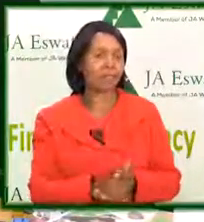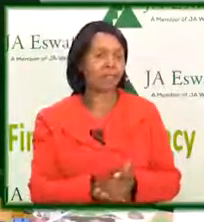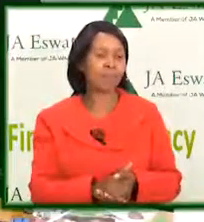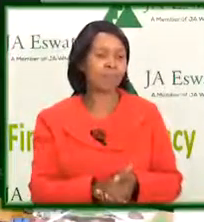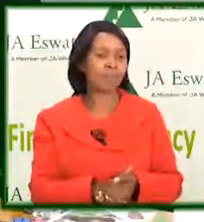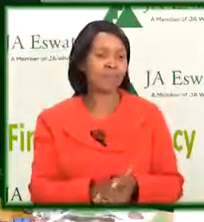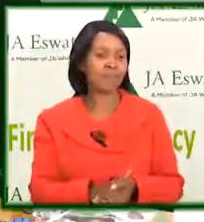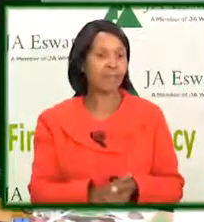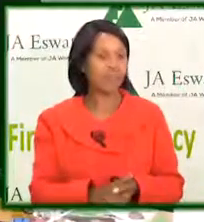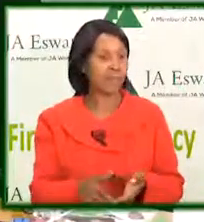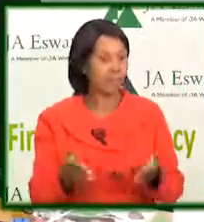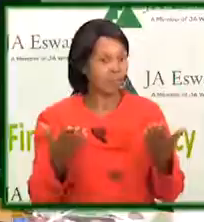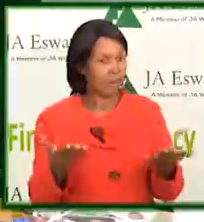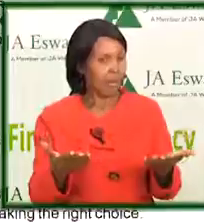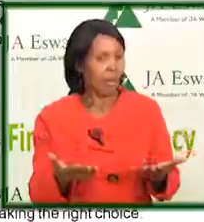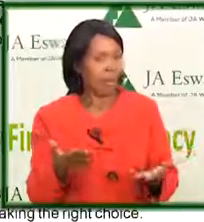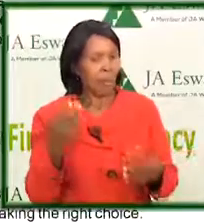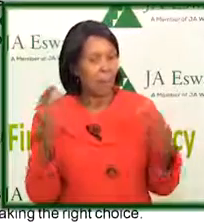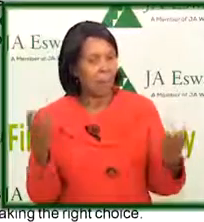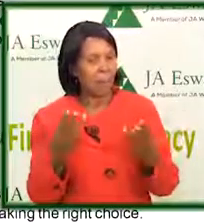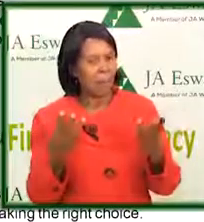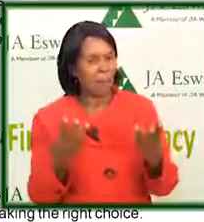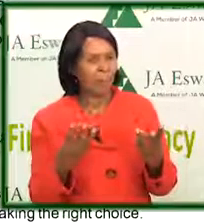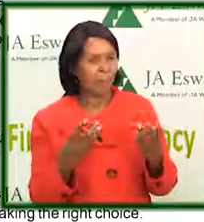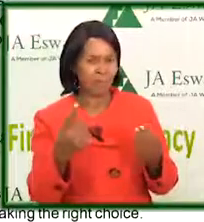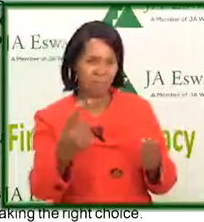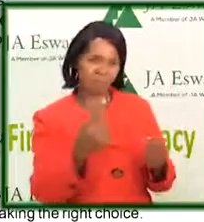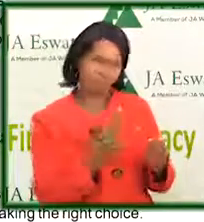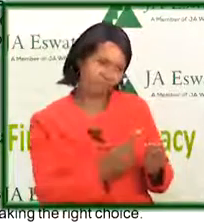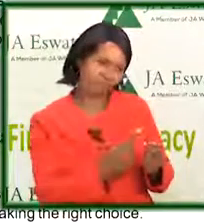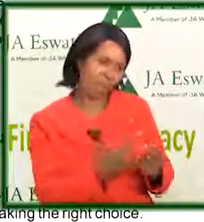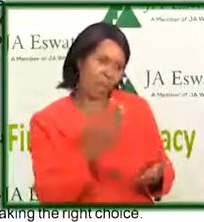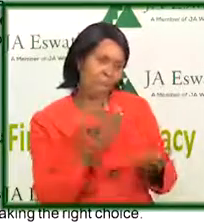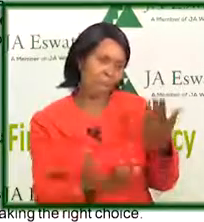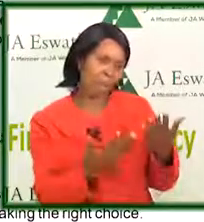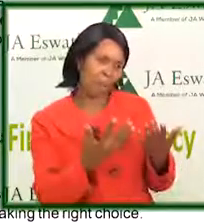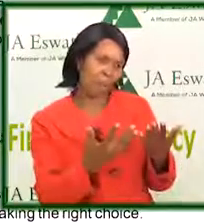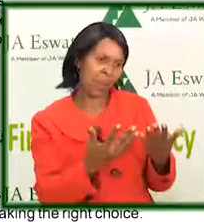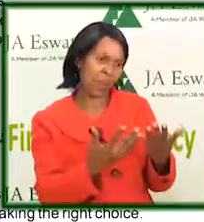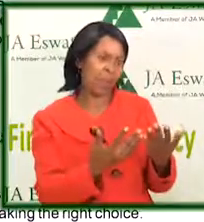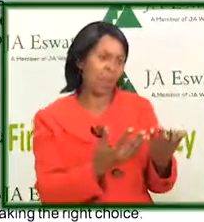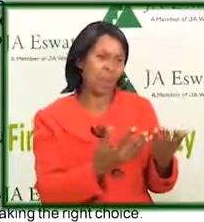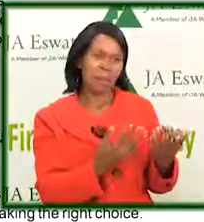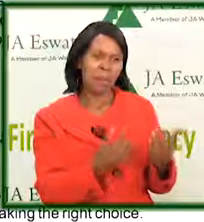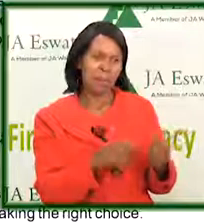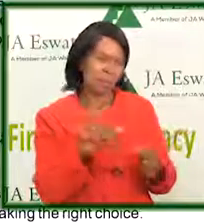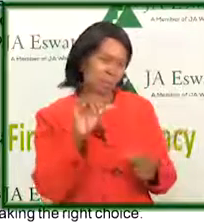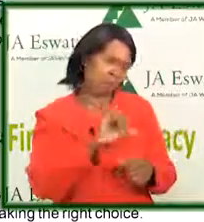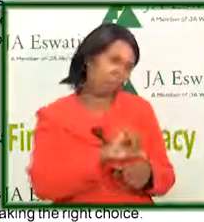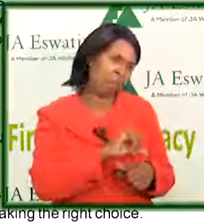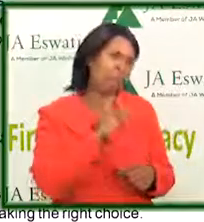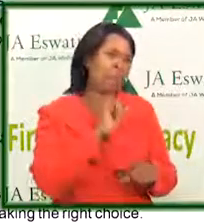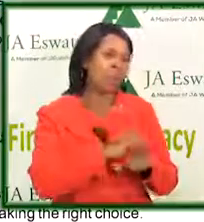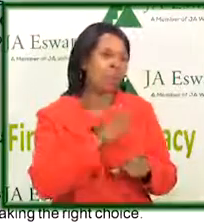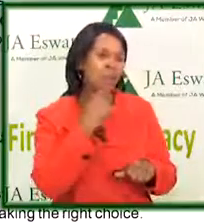handling objectives. Salespeople are often put off by objections such as, it seems very